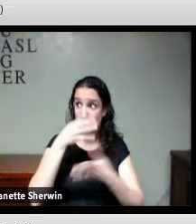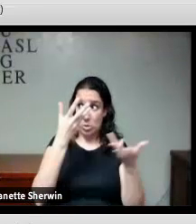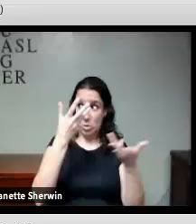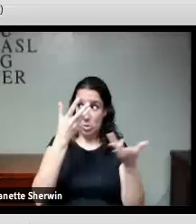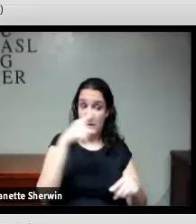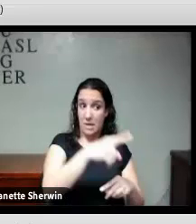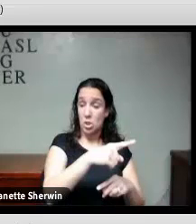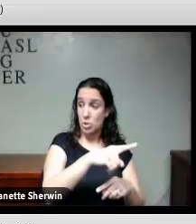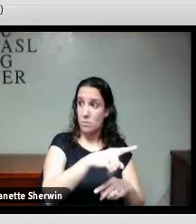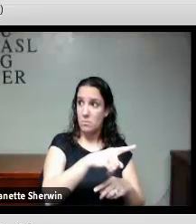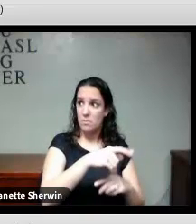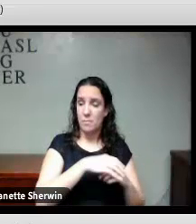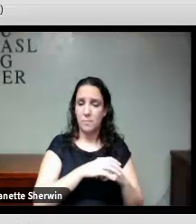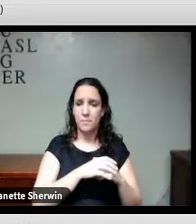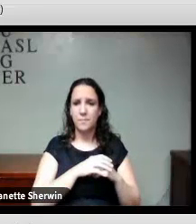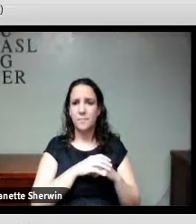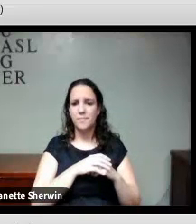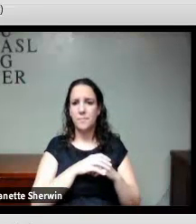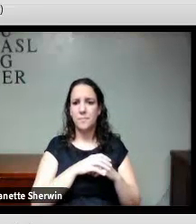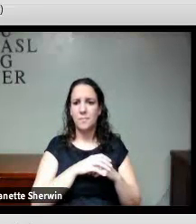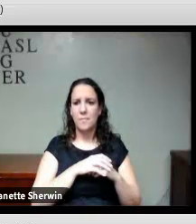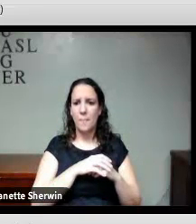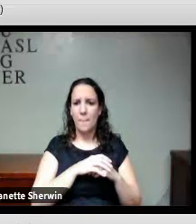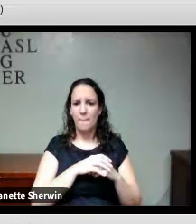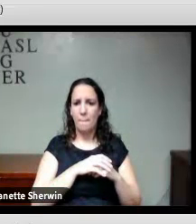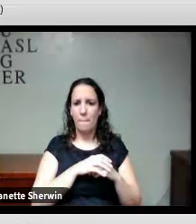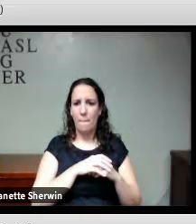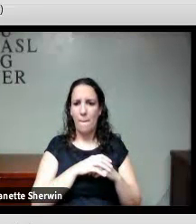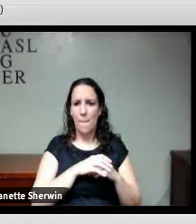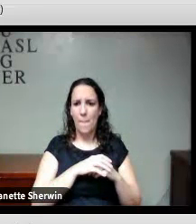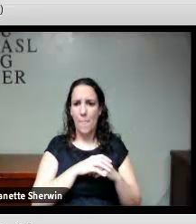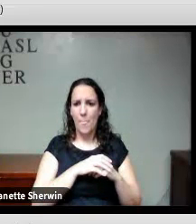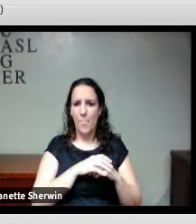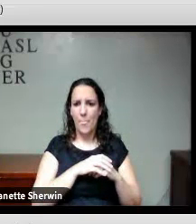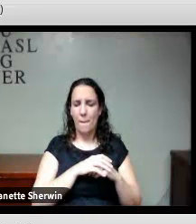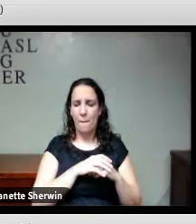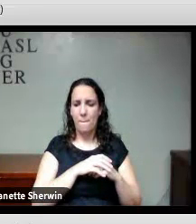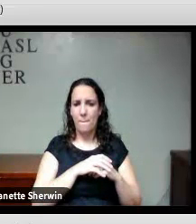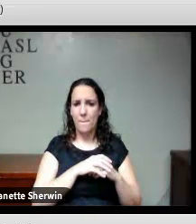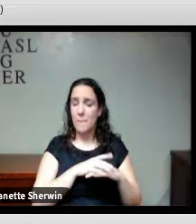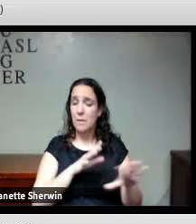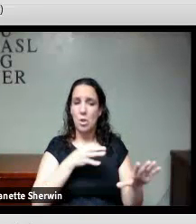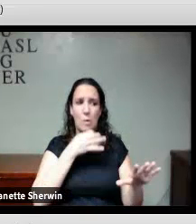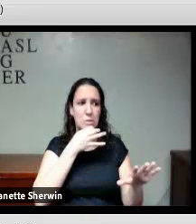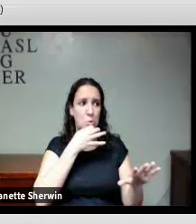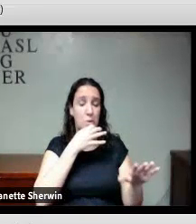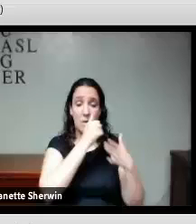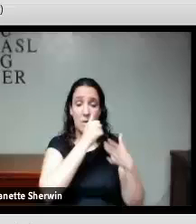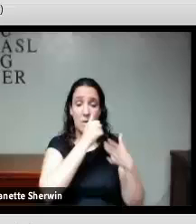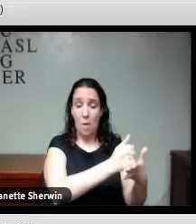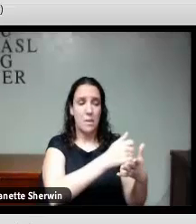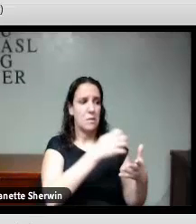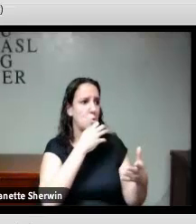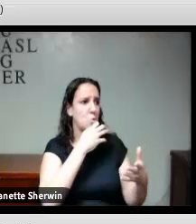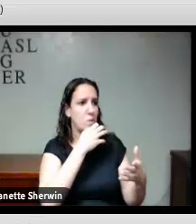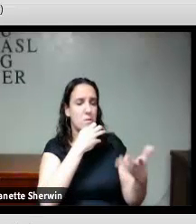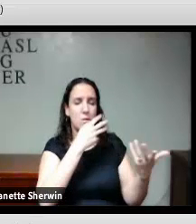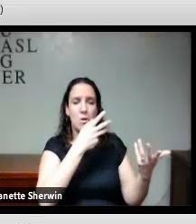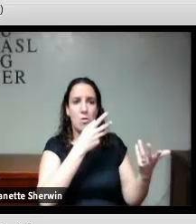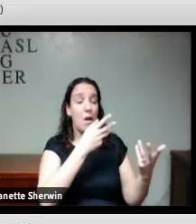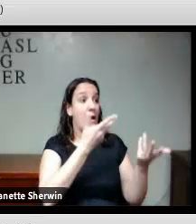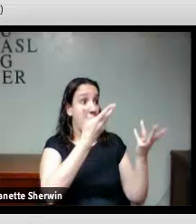Smith's problem. As soon as I make sure Mrs. Smith is happy. As soon as I make sure I've handled this the way she needs it handled, or